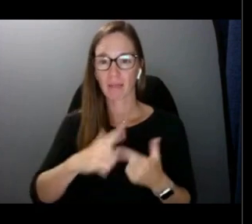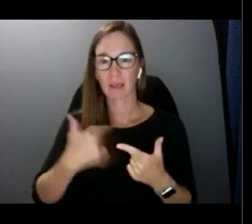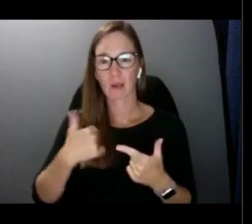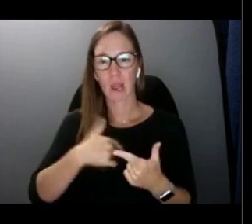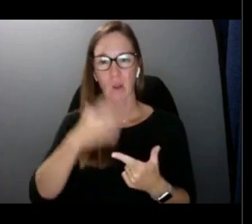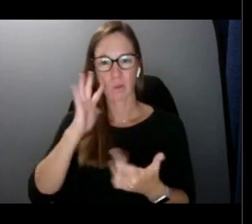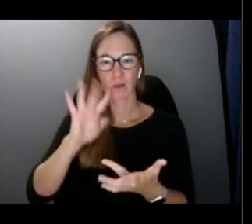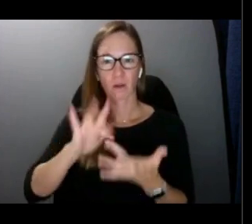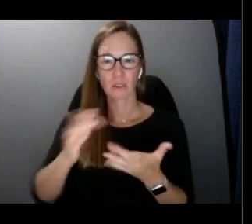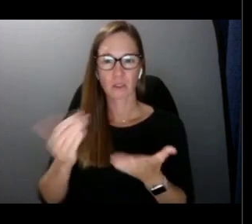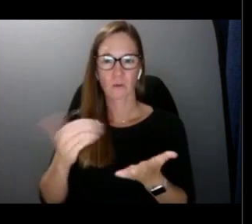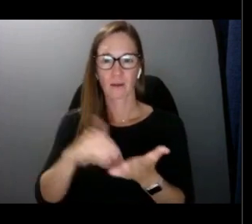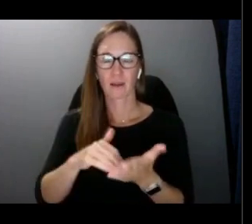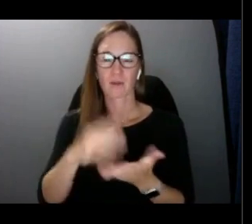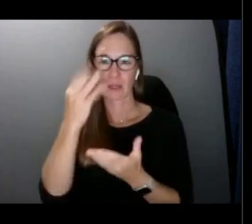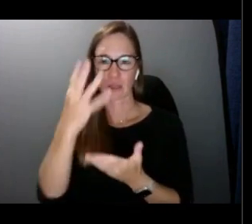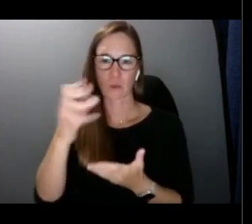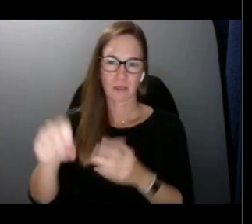reach out,